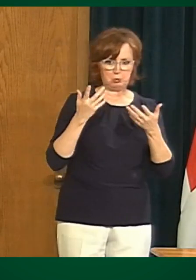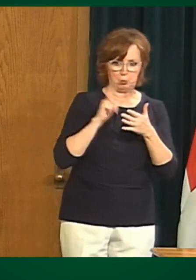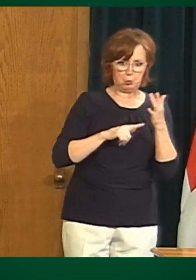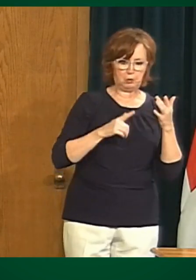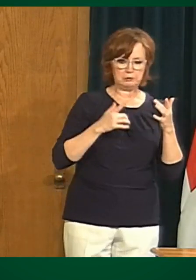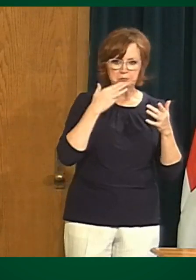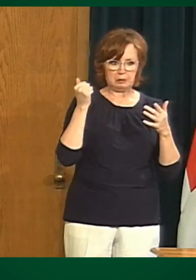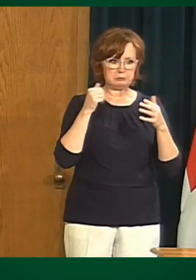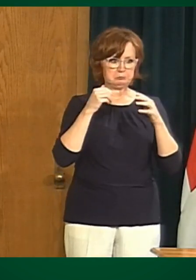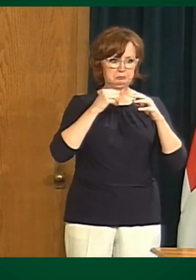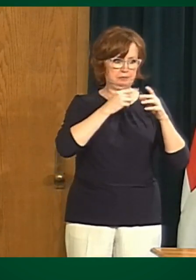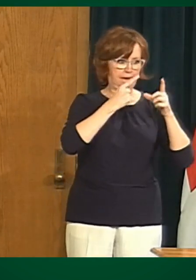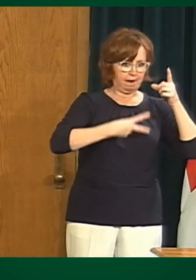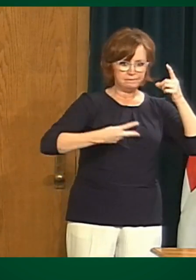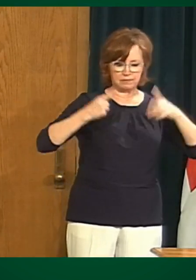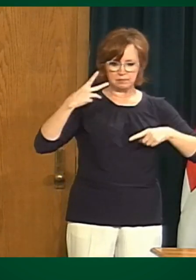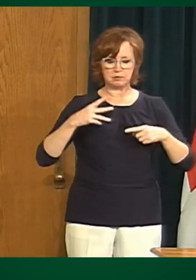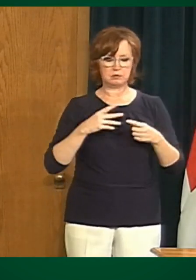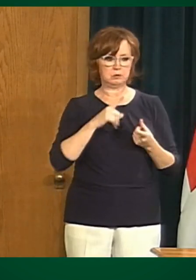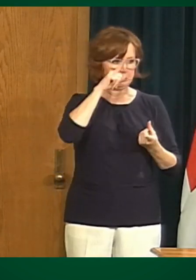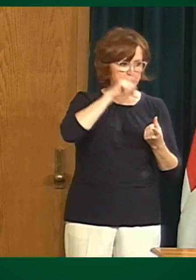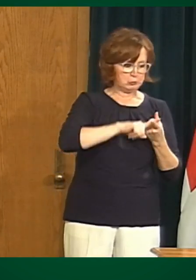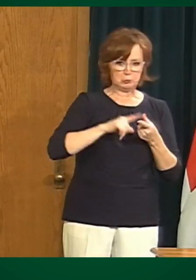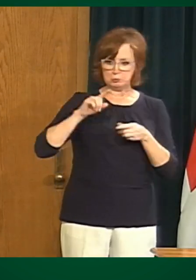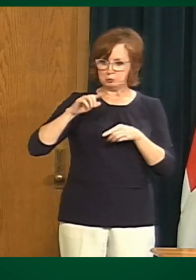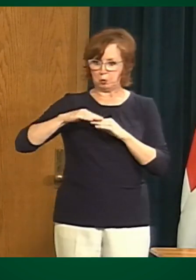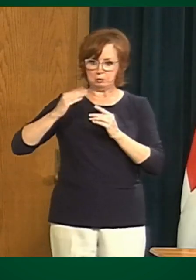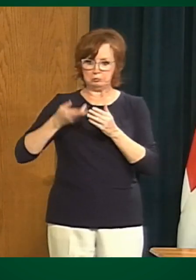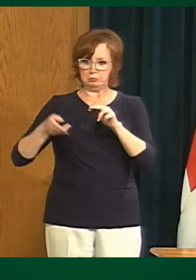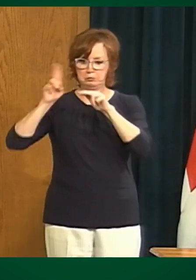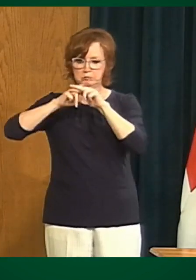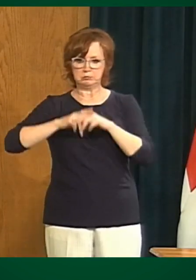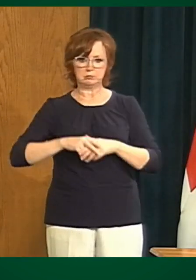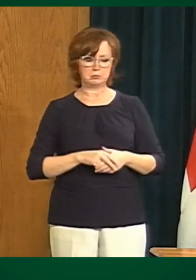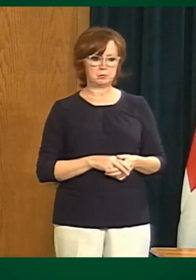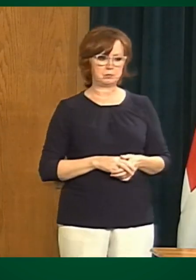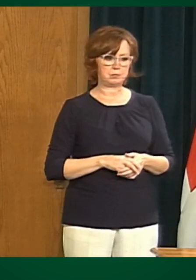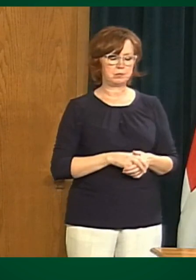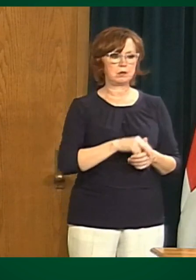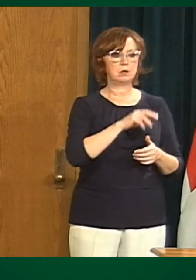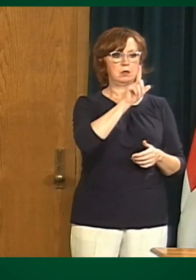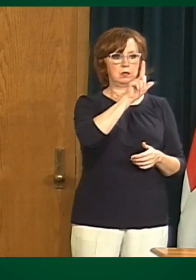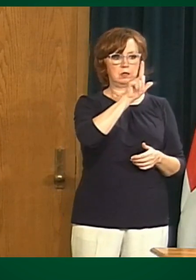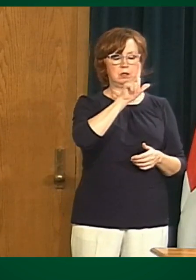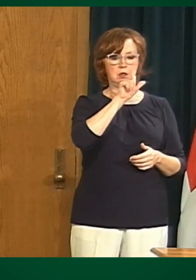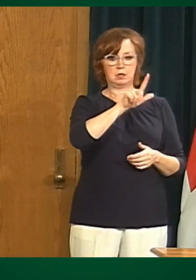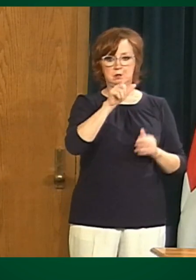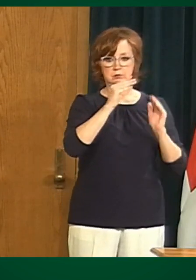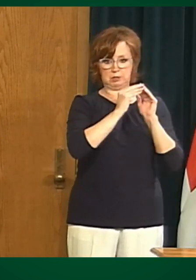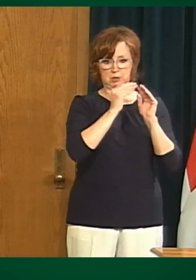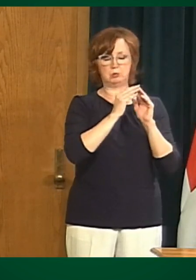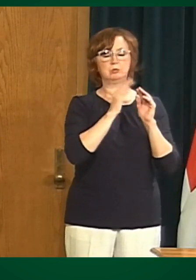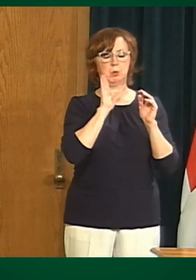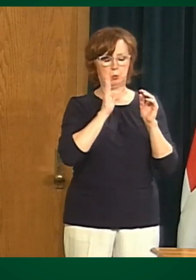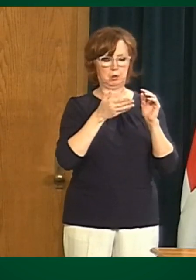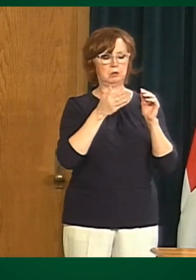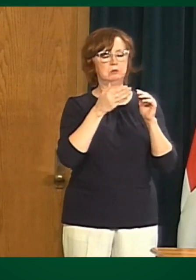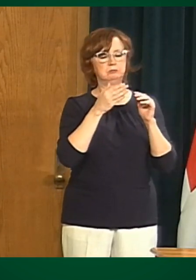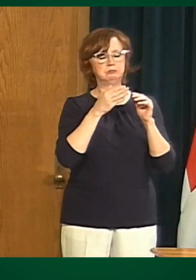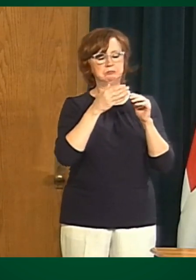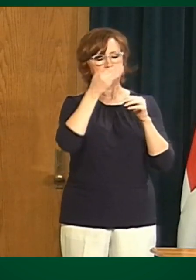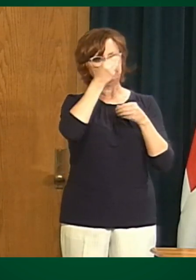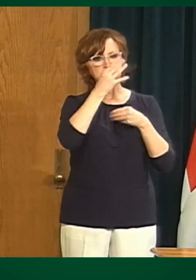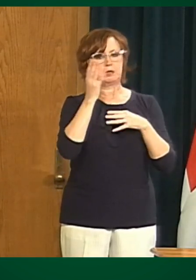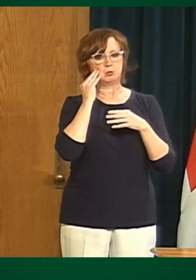actually enhance the protection that we have in that particular area. So there'll be more to come, likely within the next 24 to